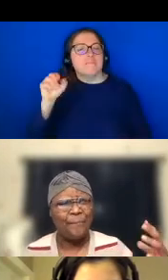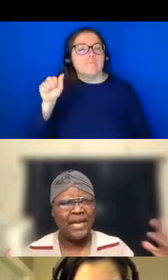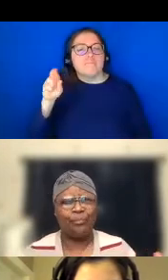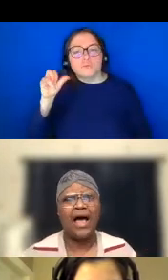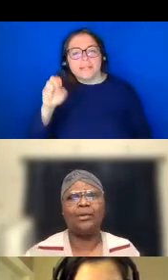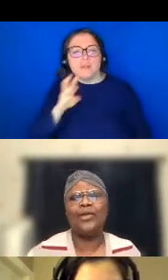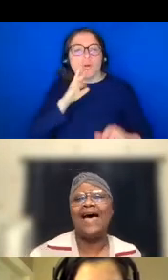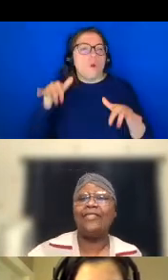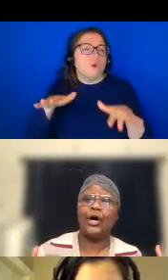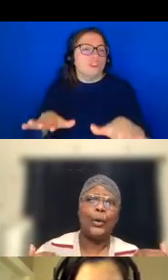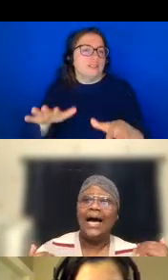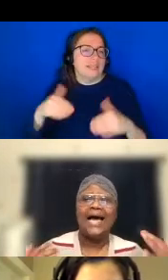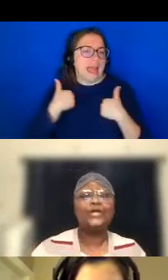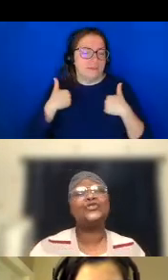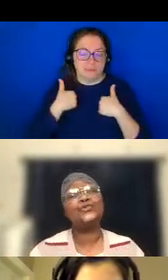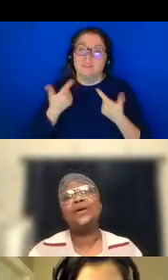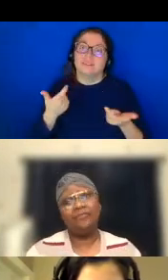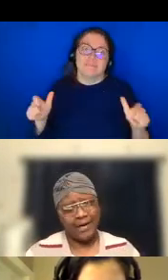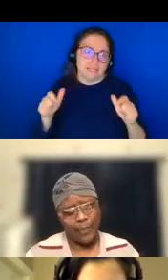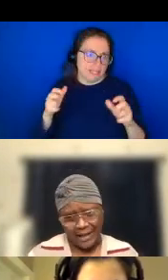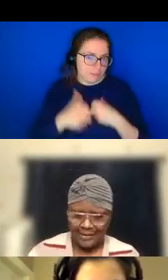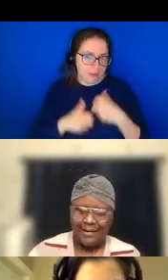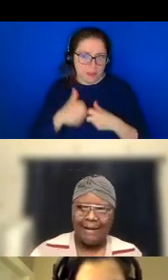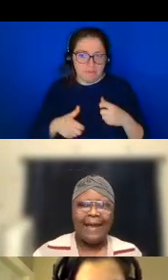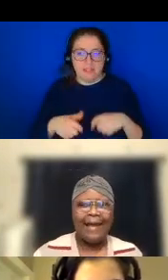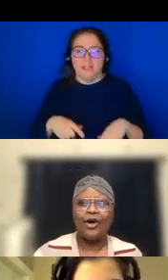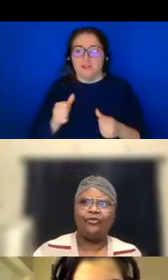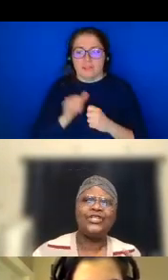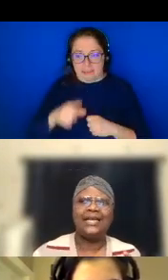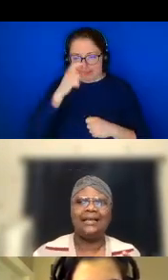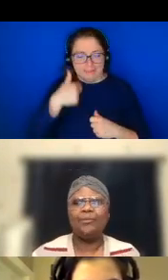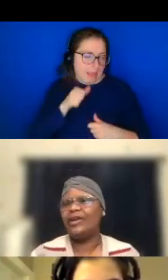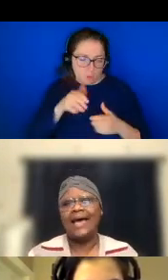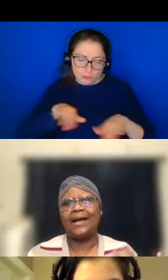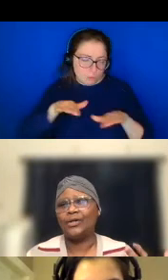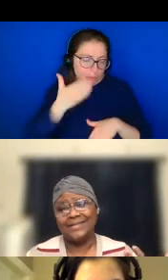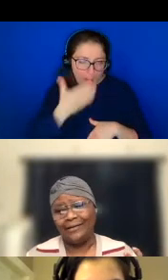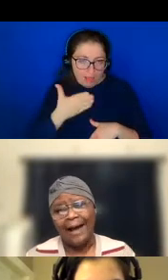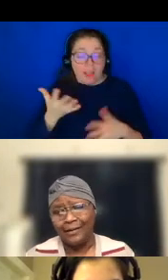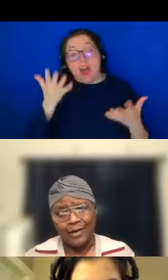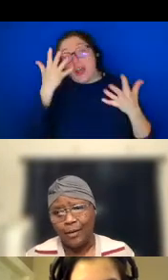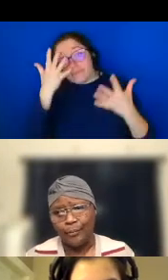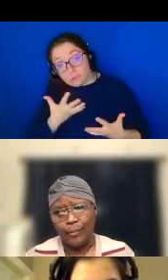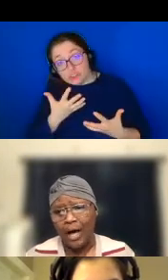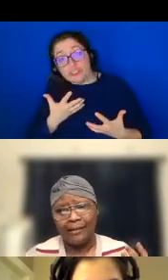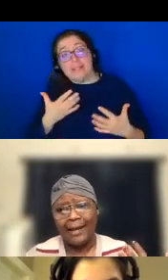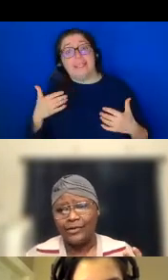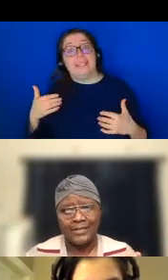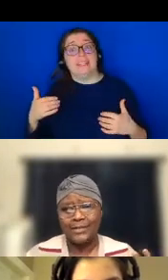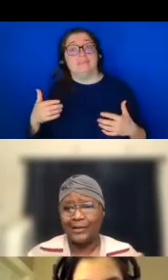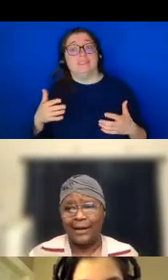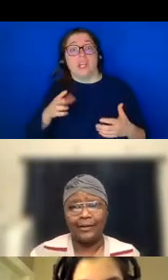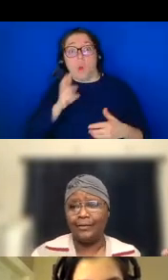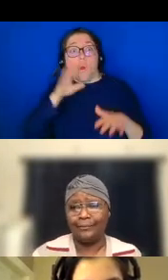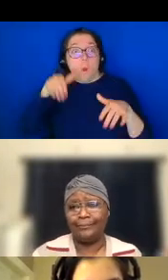very big problem with that, though. I don't swim very well. And unfortunately, marine animals are not going to come on land just